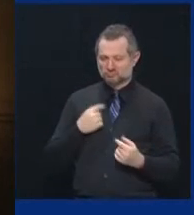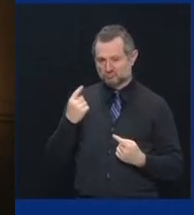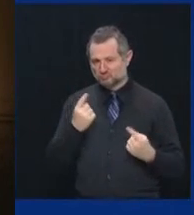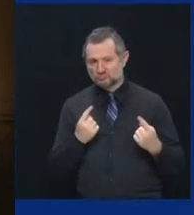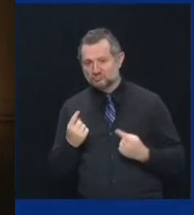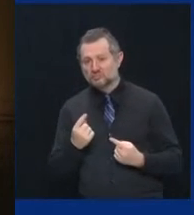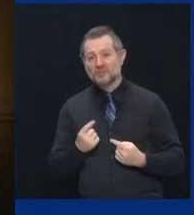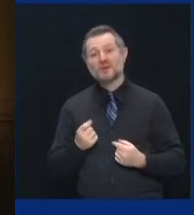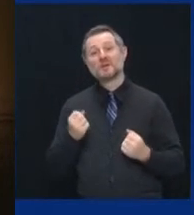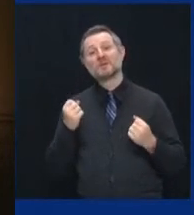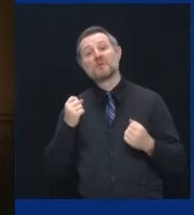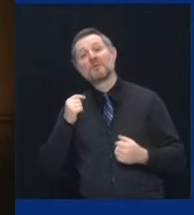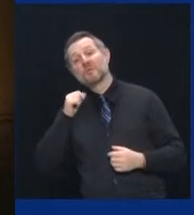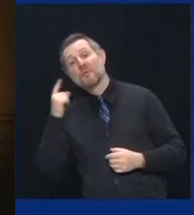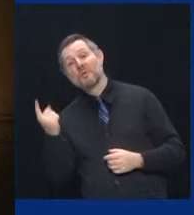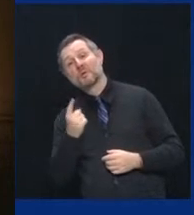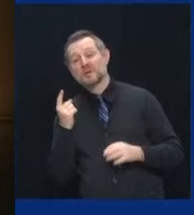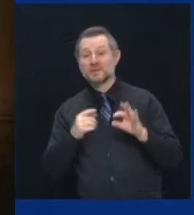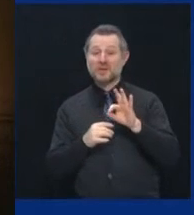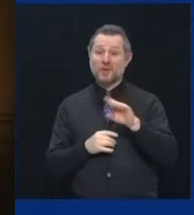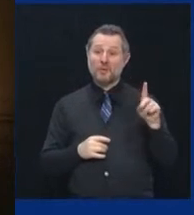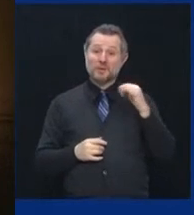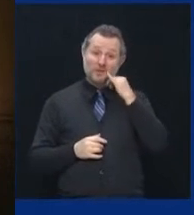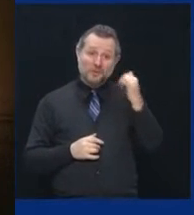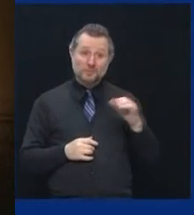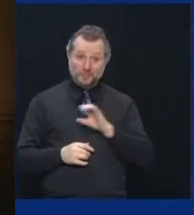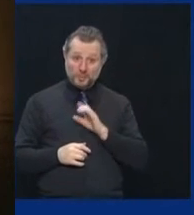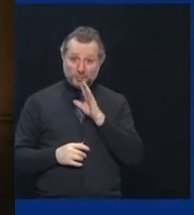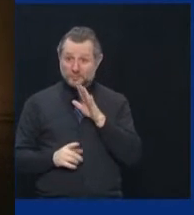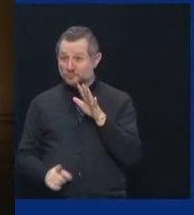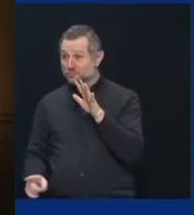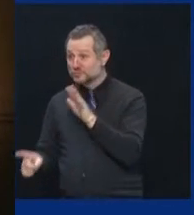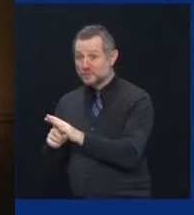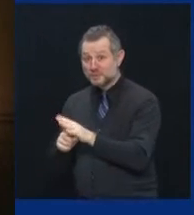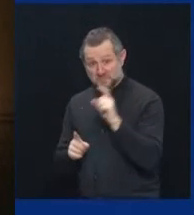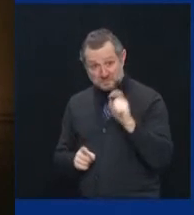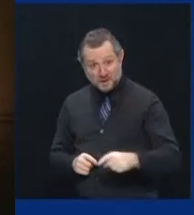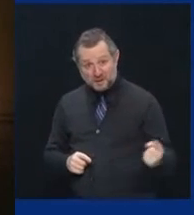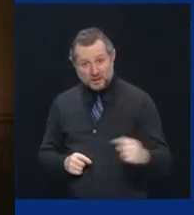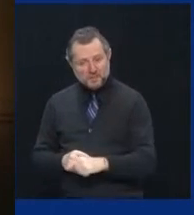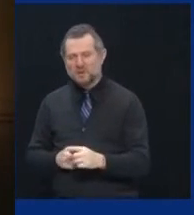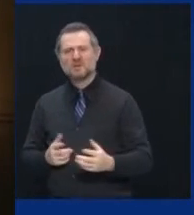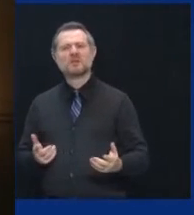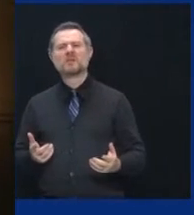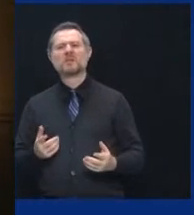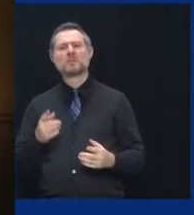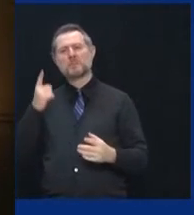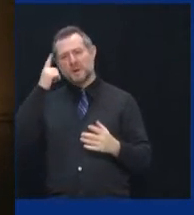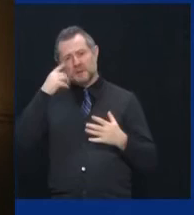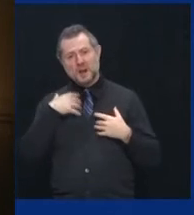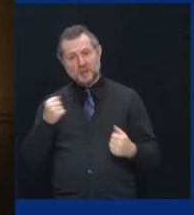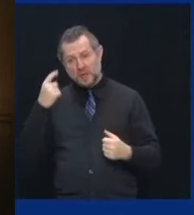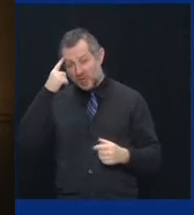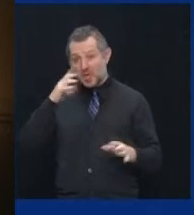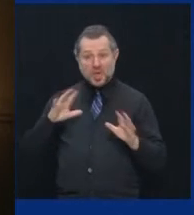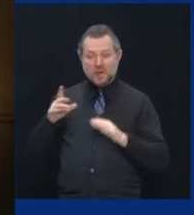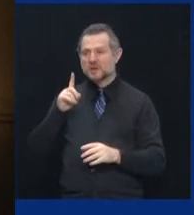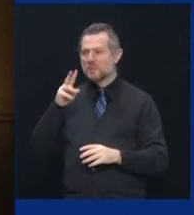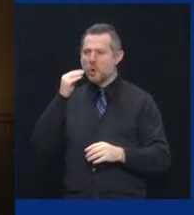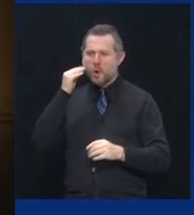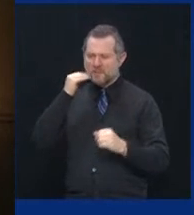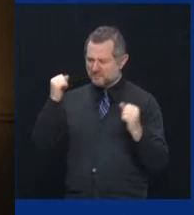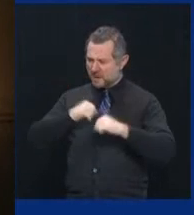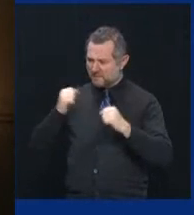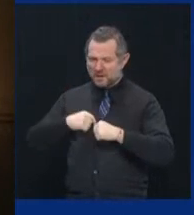call require an armed police officer to respond? What role should mental health and domestic violence professionals play in